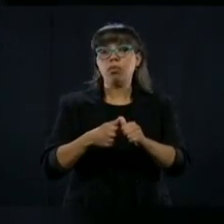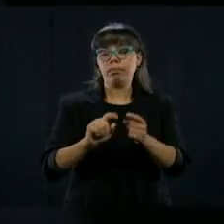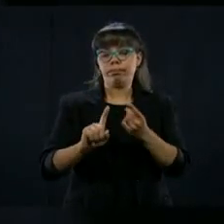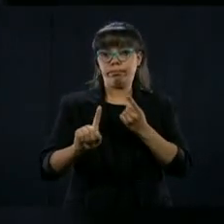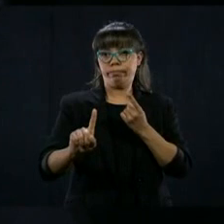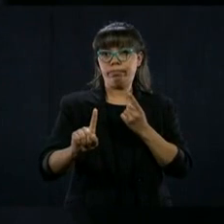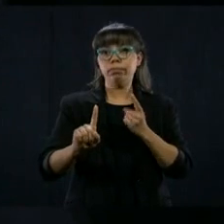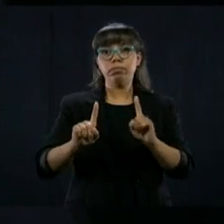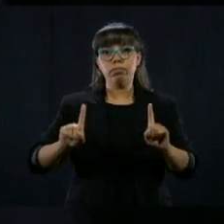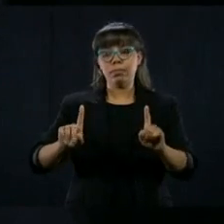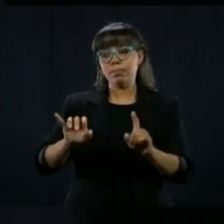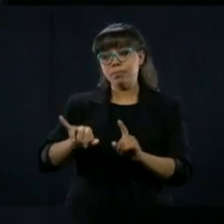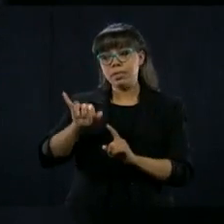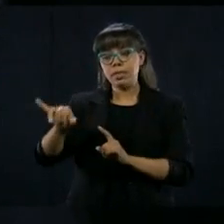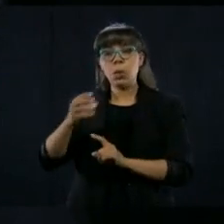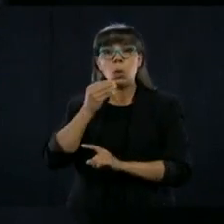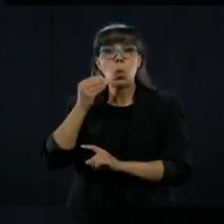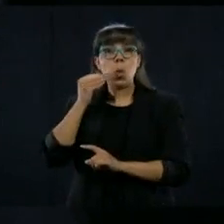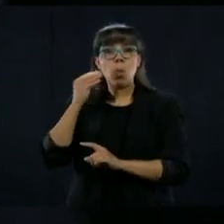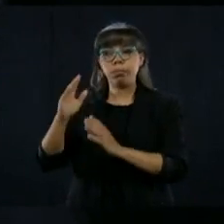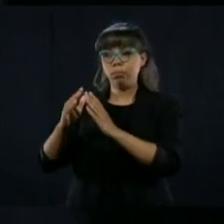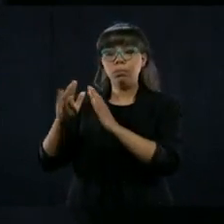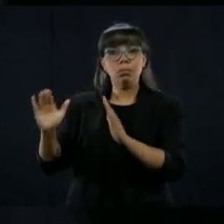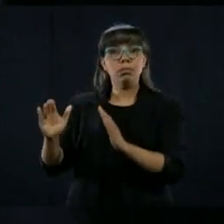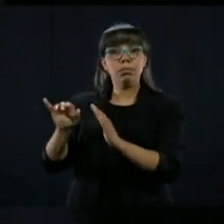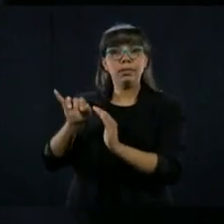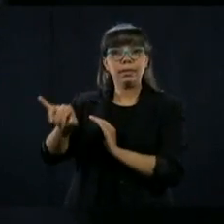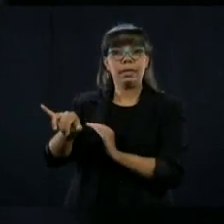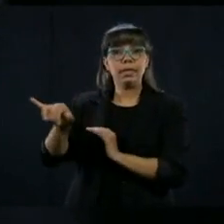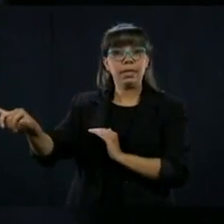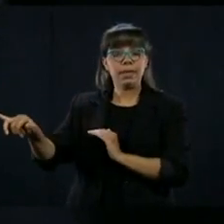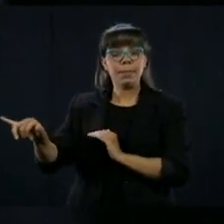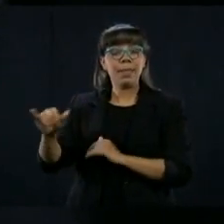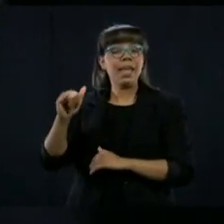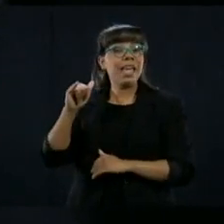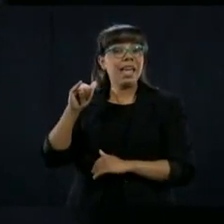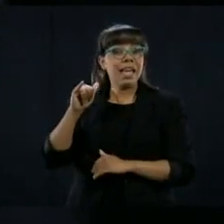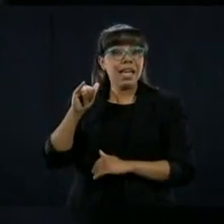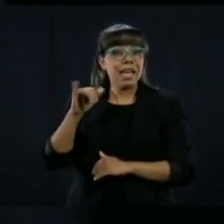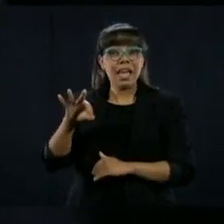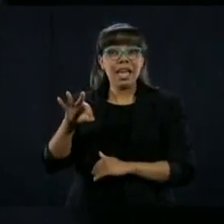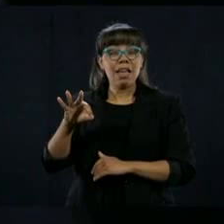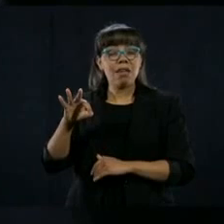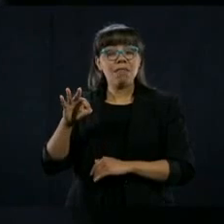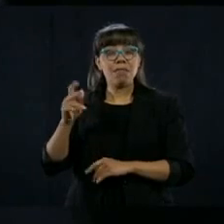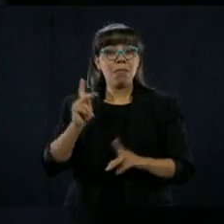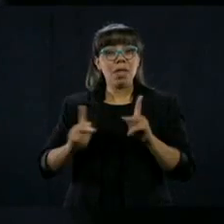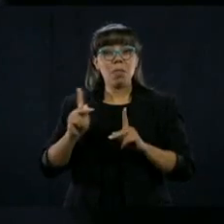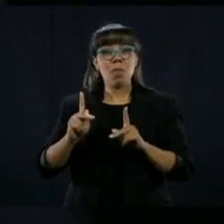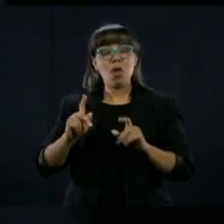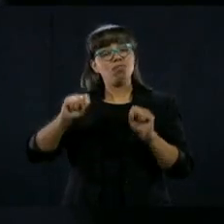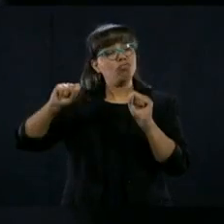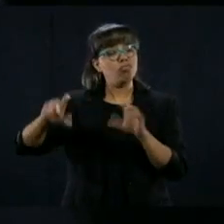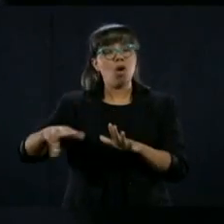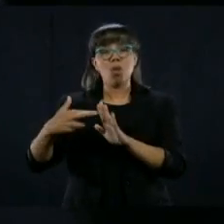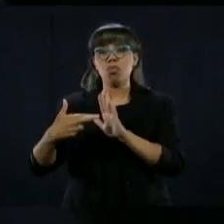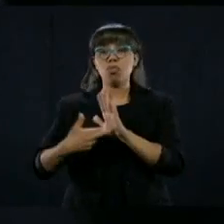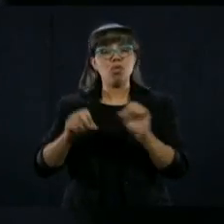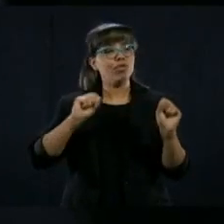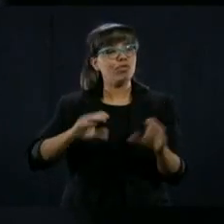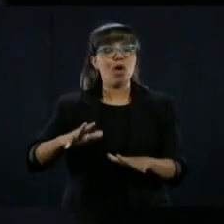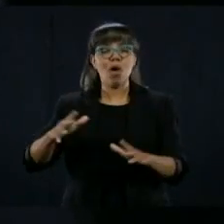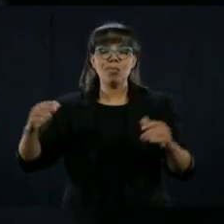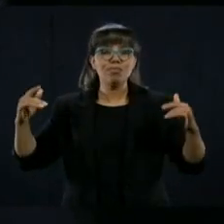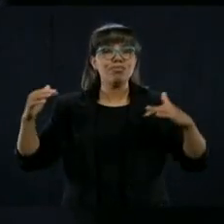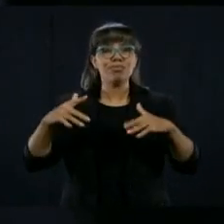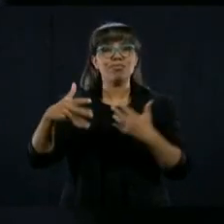doesn't improve in Montreal, I won't hesitate to push back the